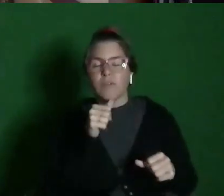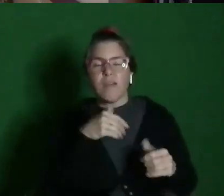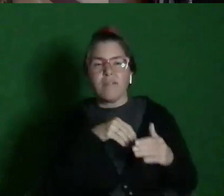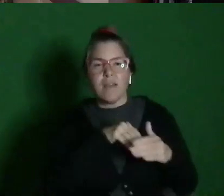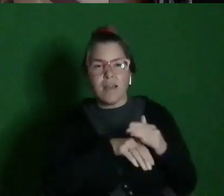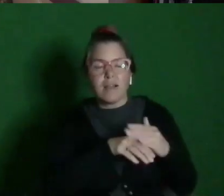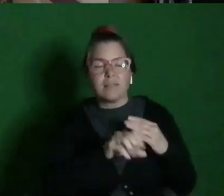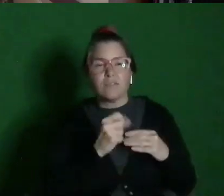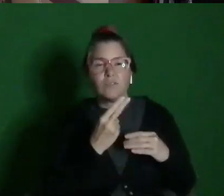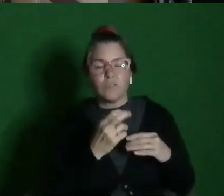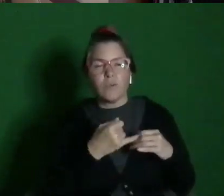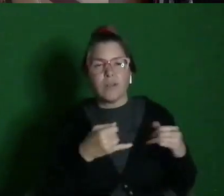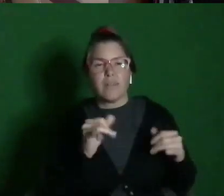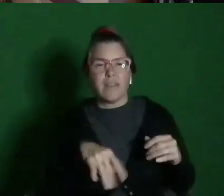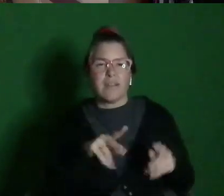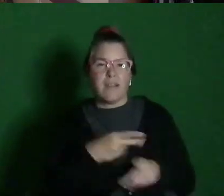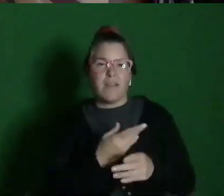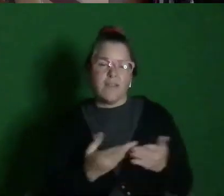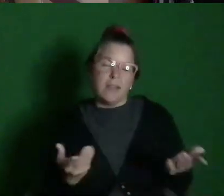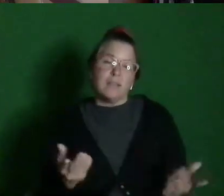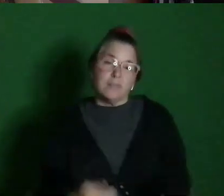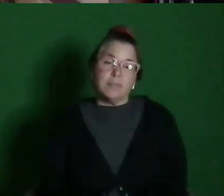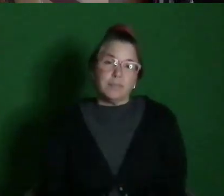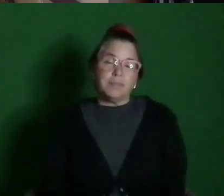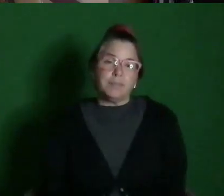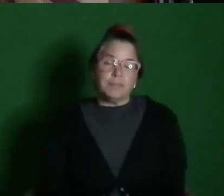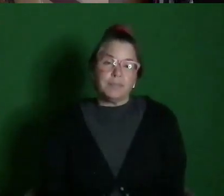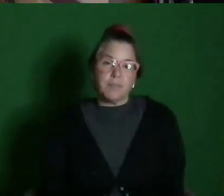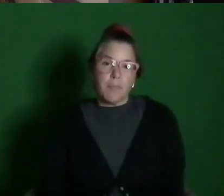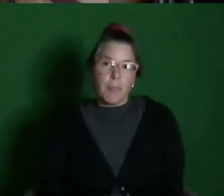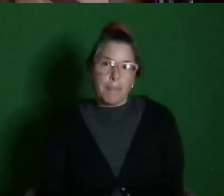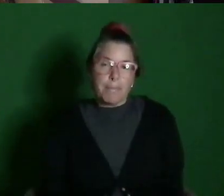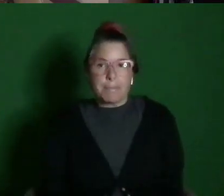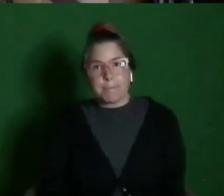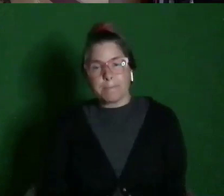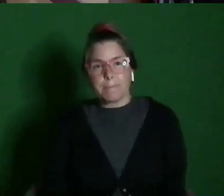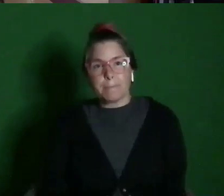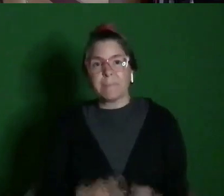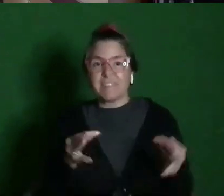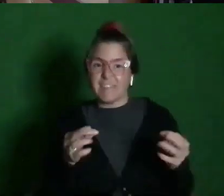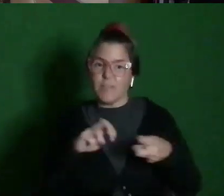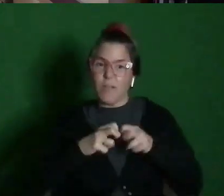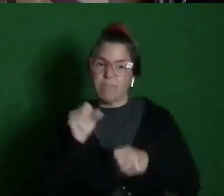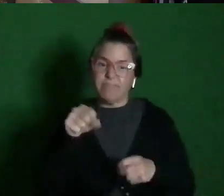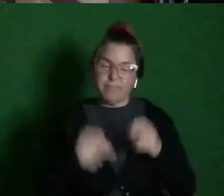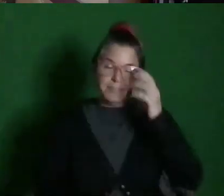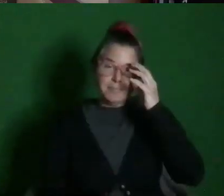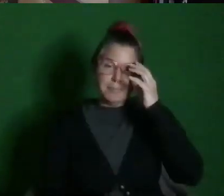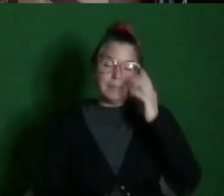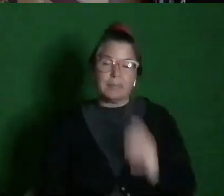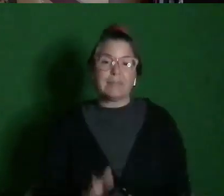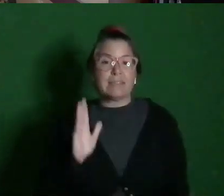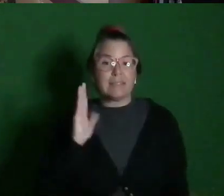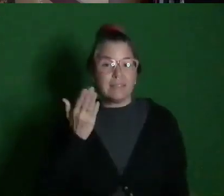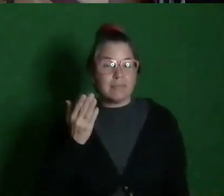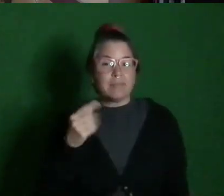to the shoreline and things like that. So it would be definitely an issue. Yeah. So it sounds like we need